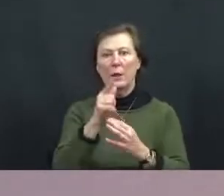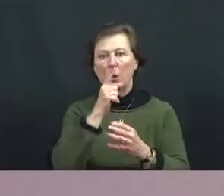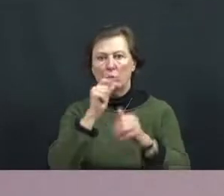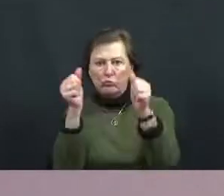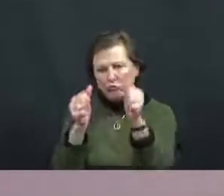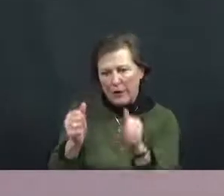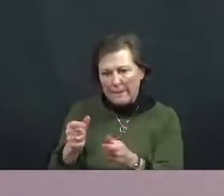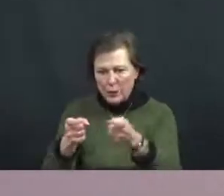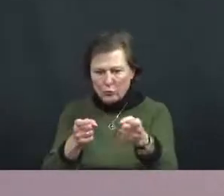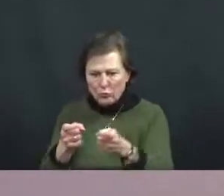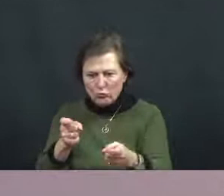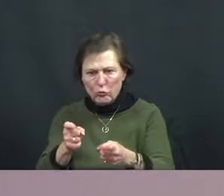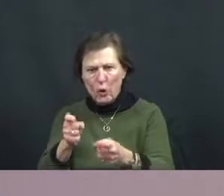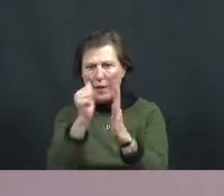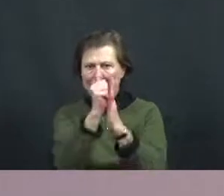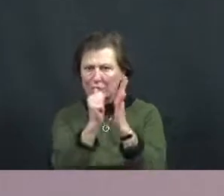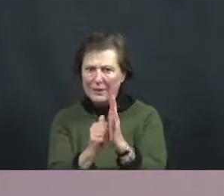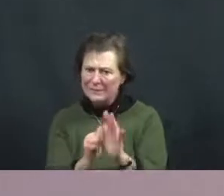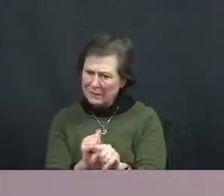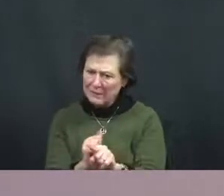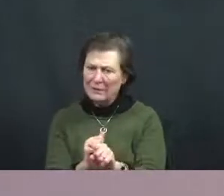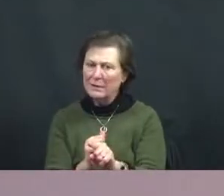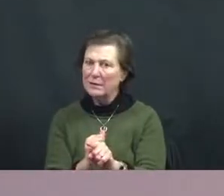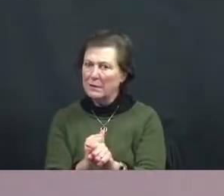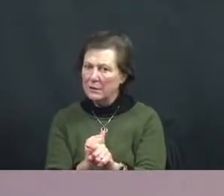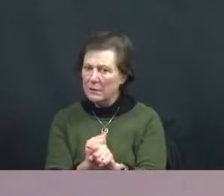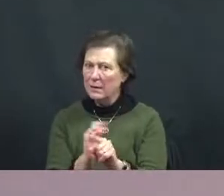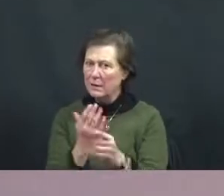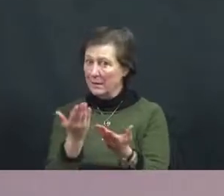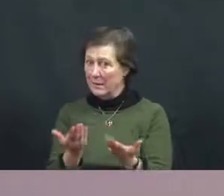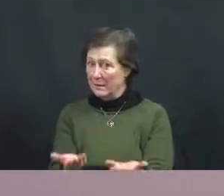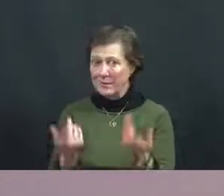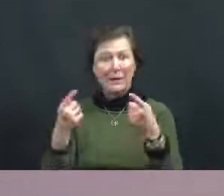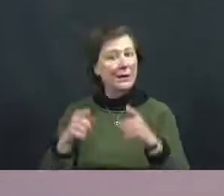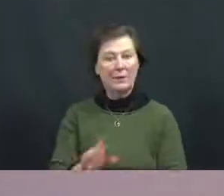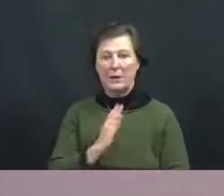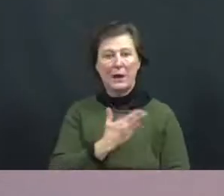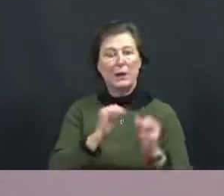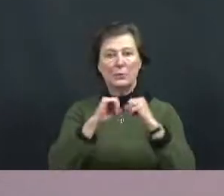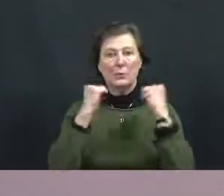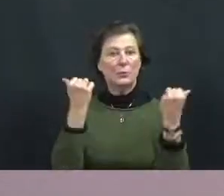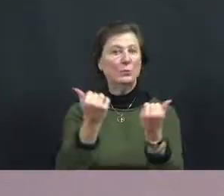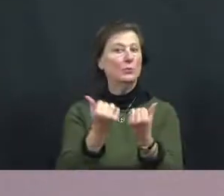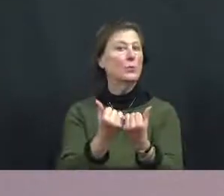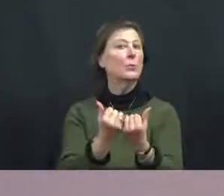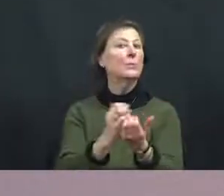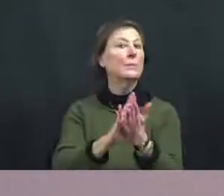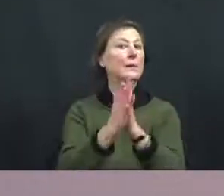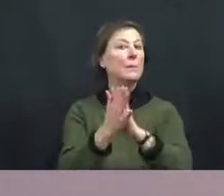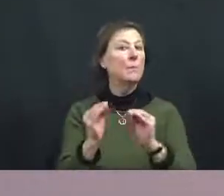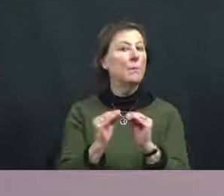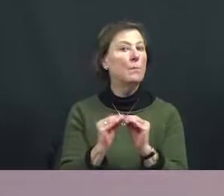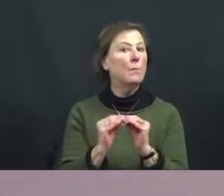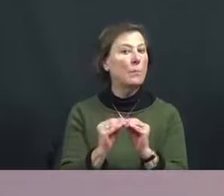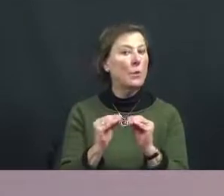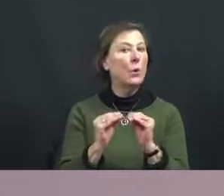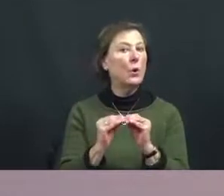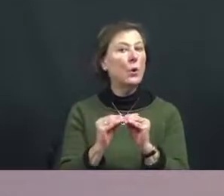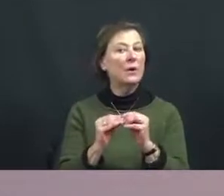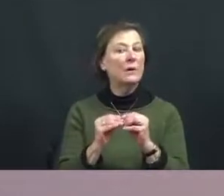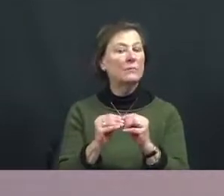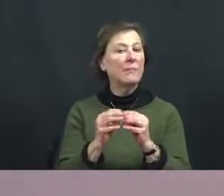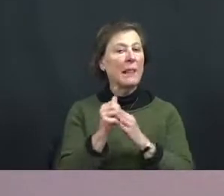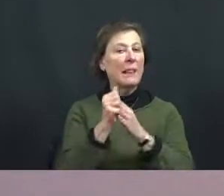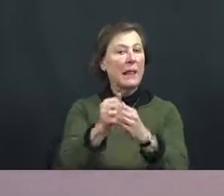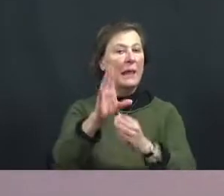the agenda, and thus our association has become more and more